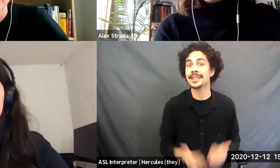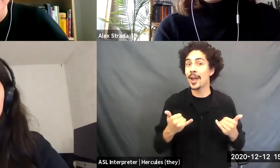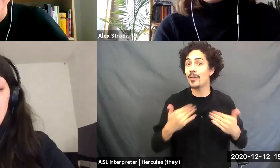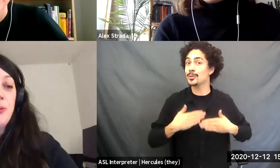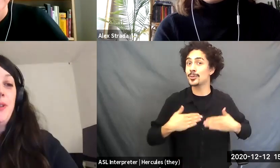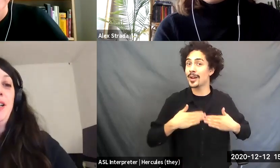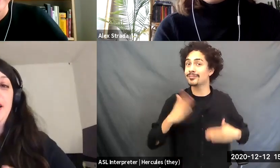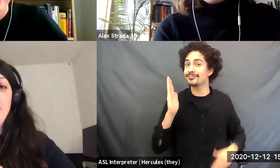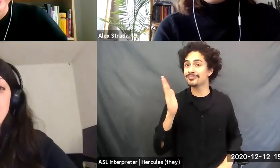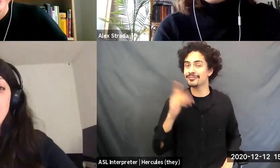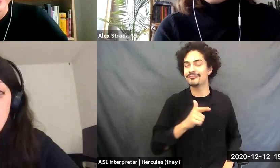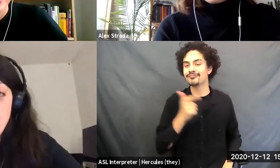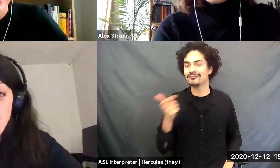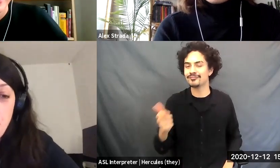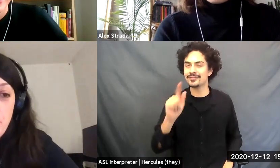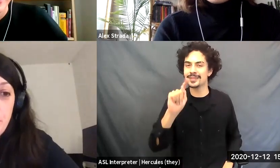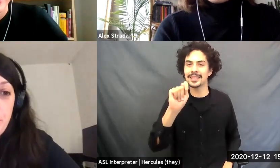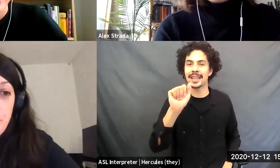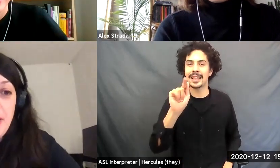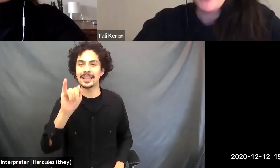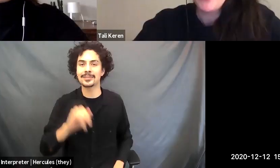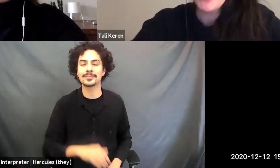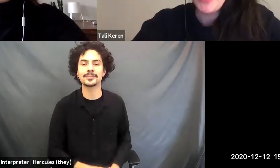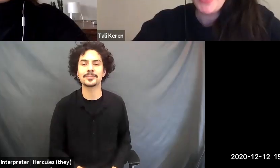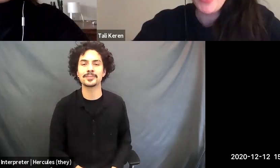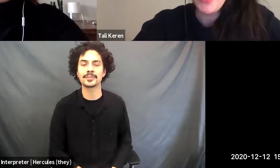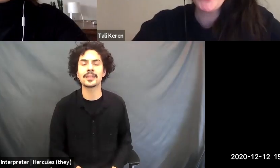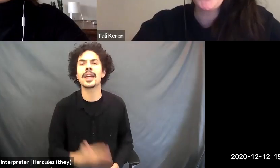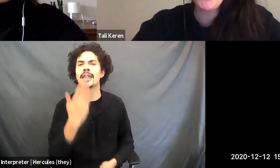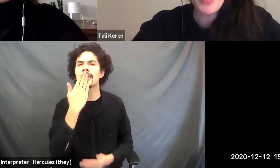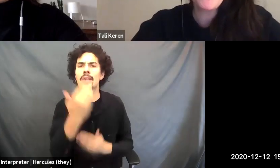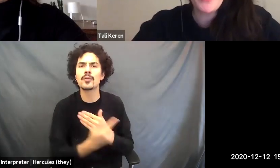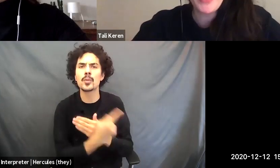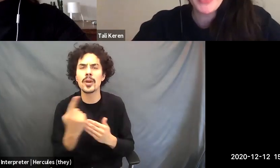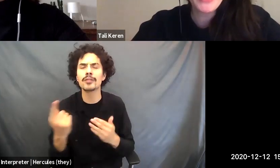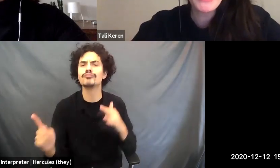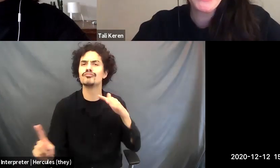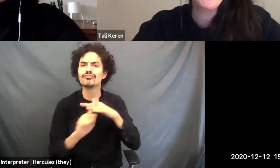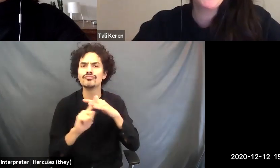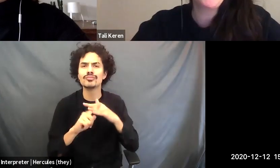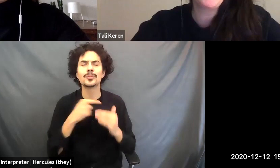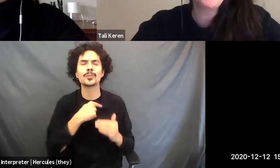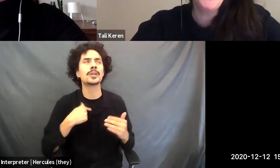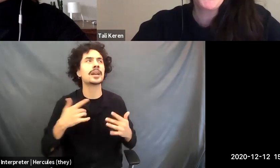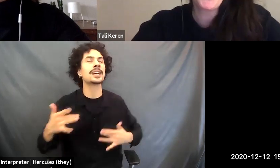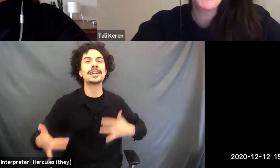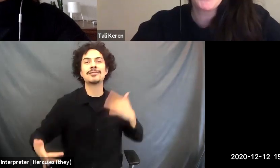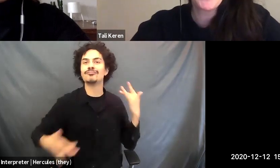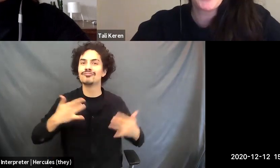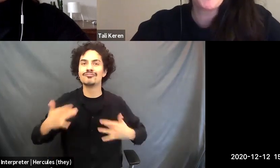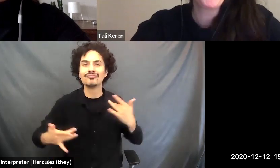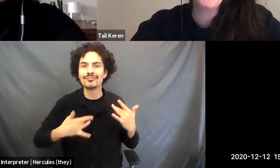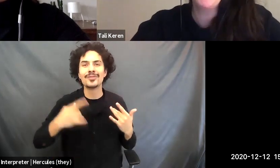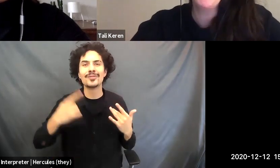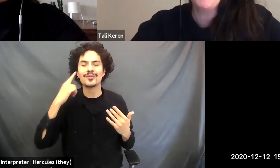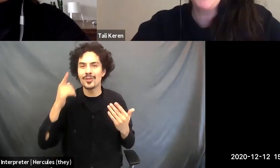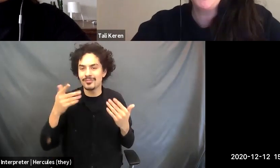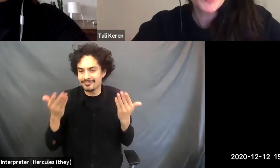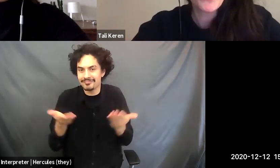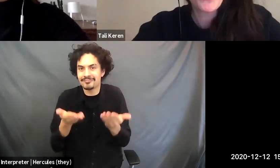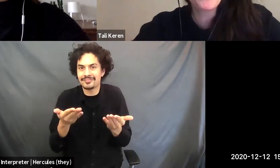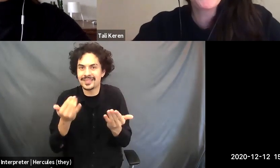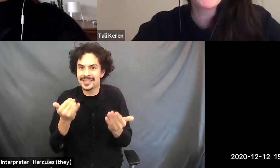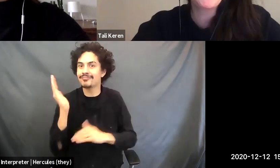Thank you. And thank you everyone for being here today. We are very, very excited for this upcoming